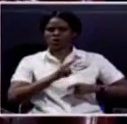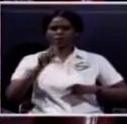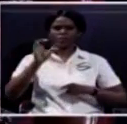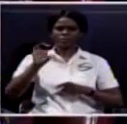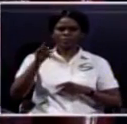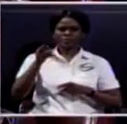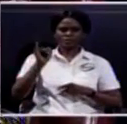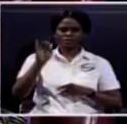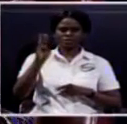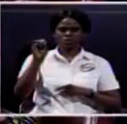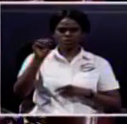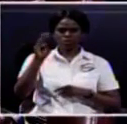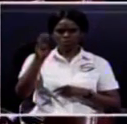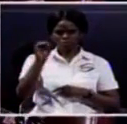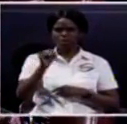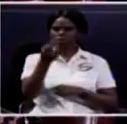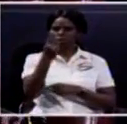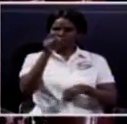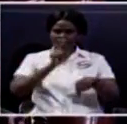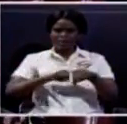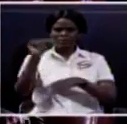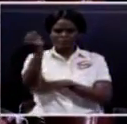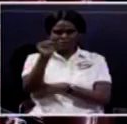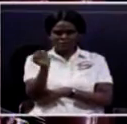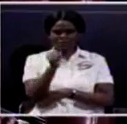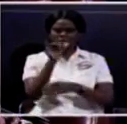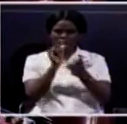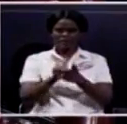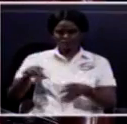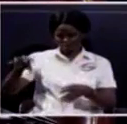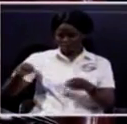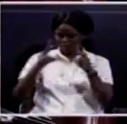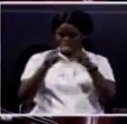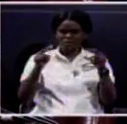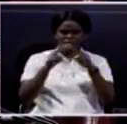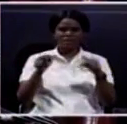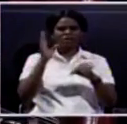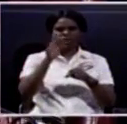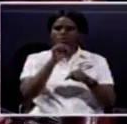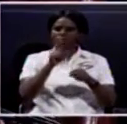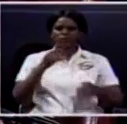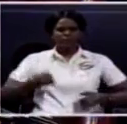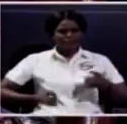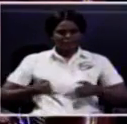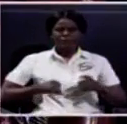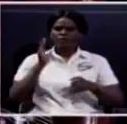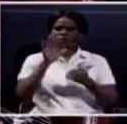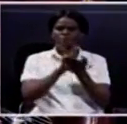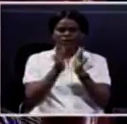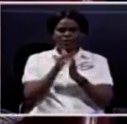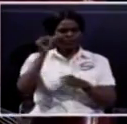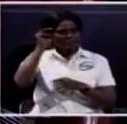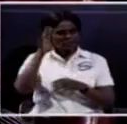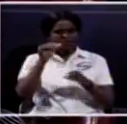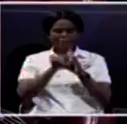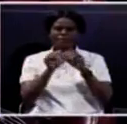that at one time in Shangombo, that child from that rural area will be the president of this country, will be the PS, will be the minister.